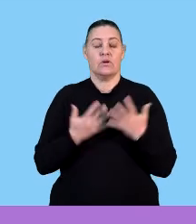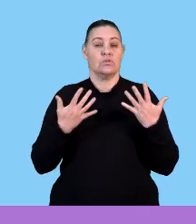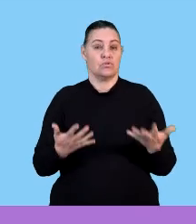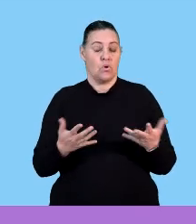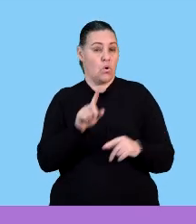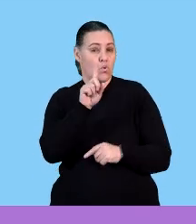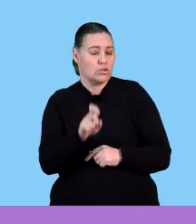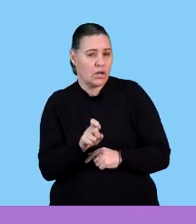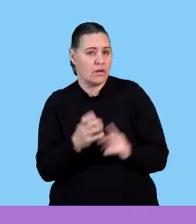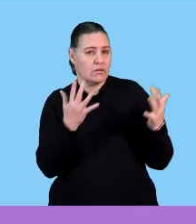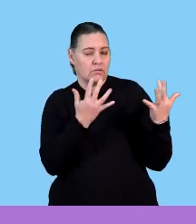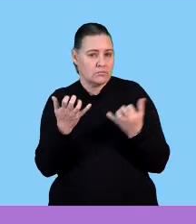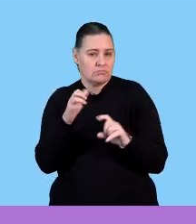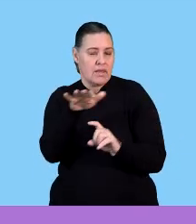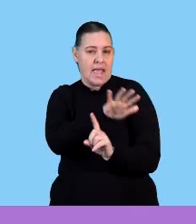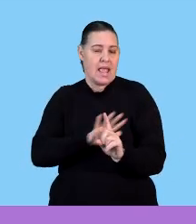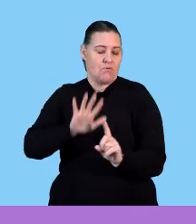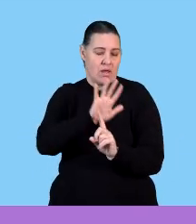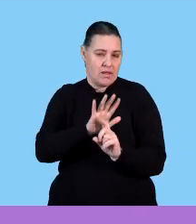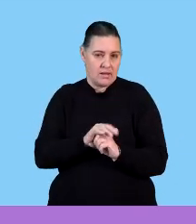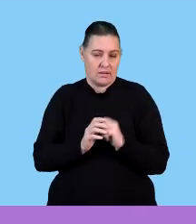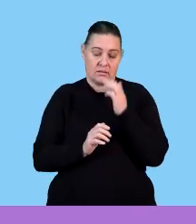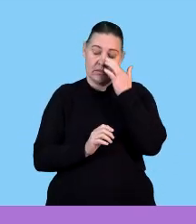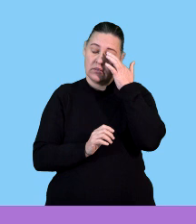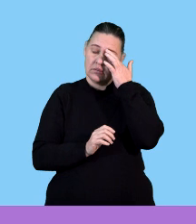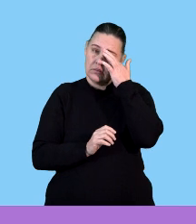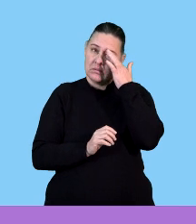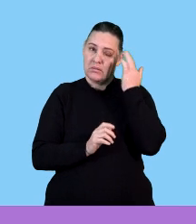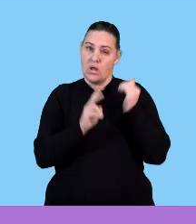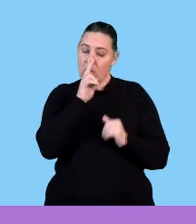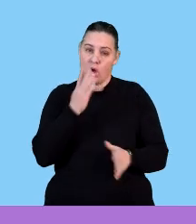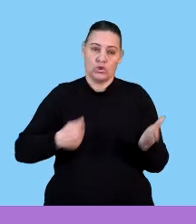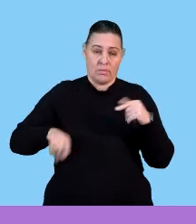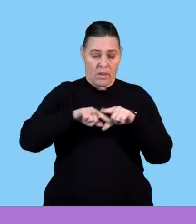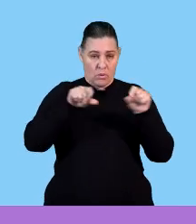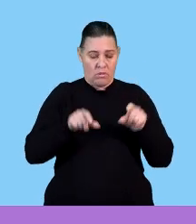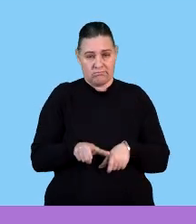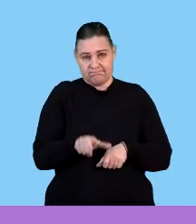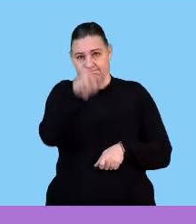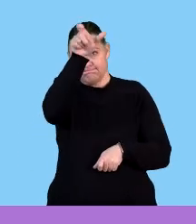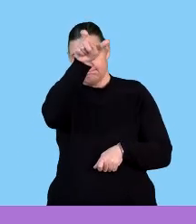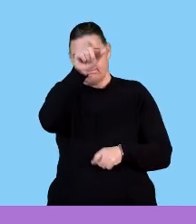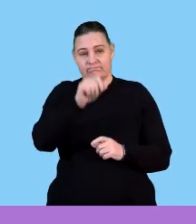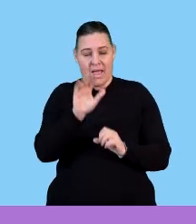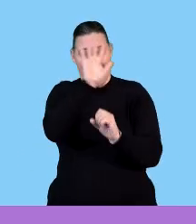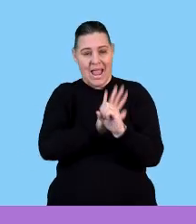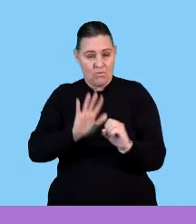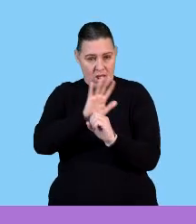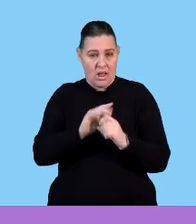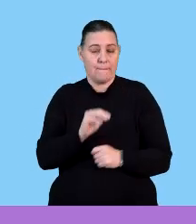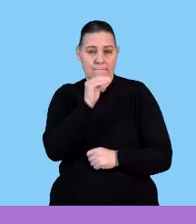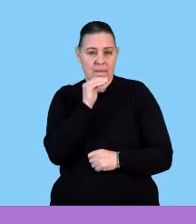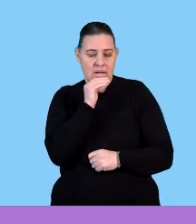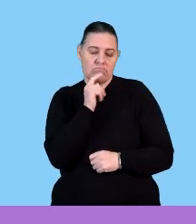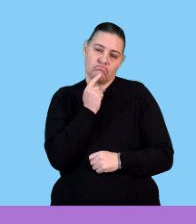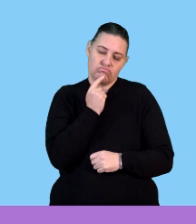So the question is, calculate the area. Now, looking at the shape of the swimming pool, that's a rectangle. To find its area,